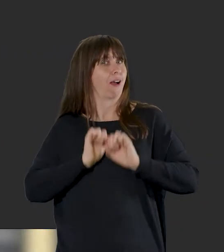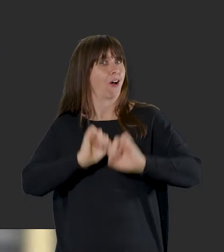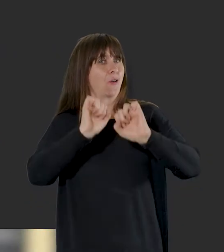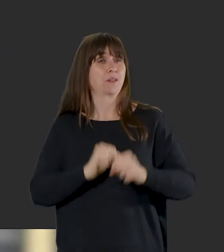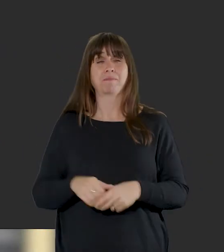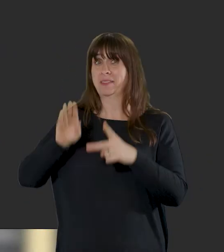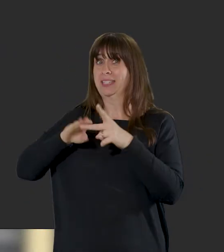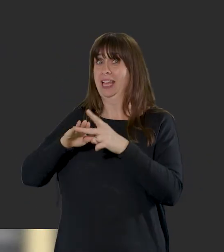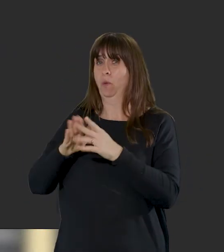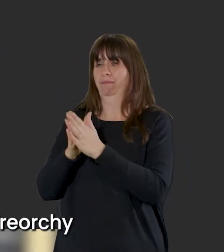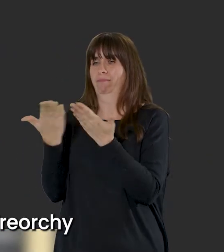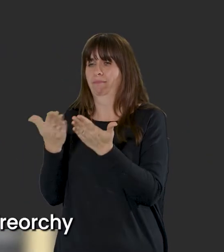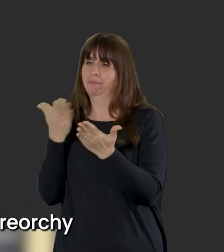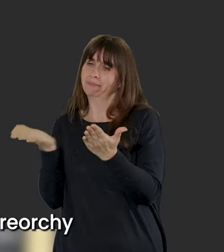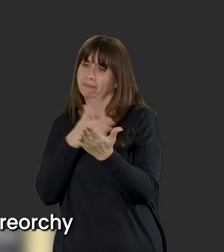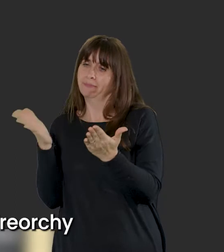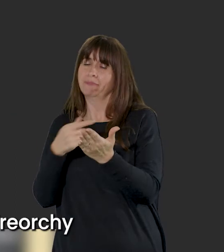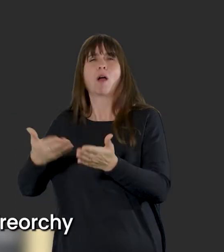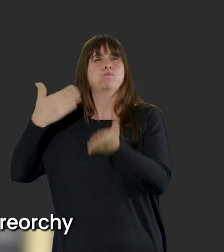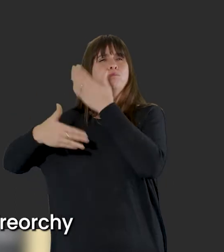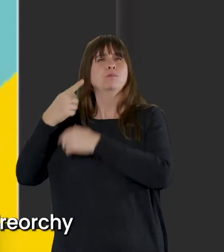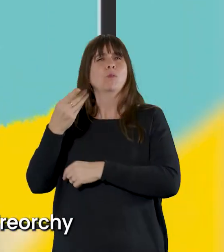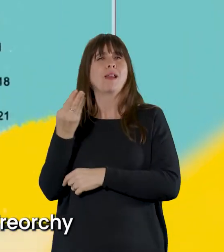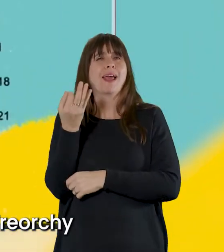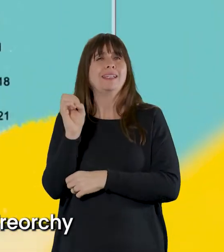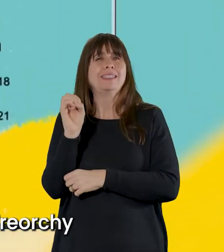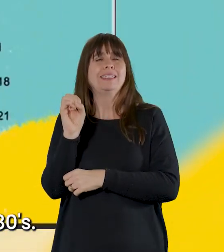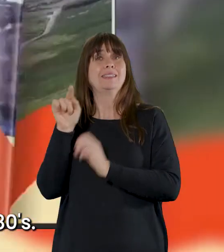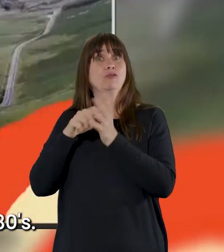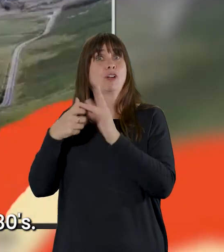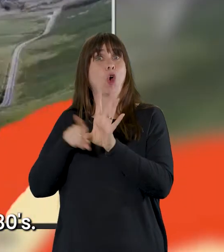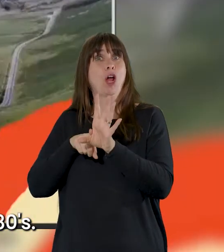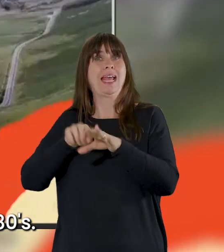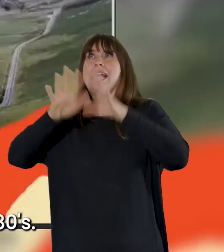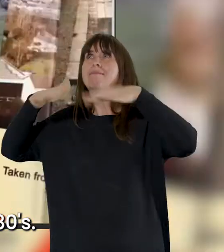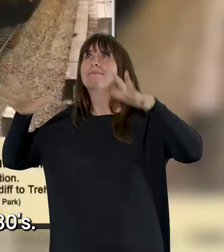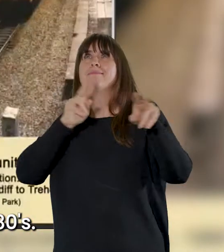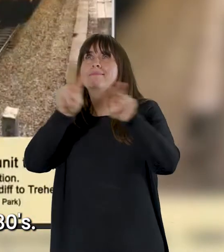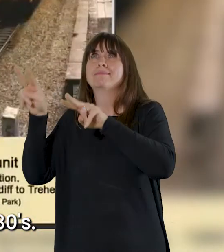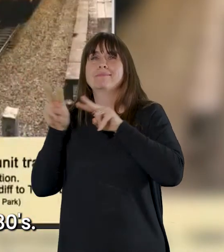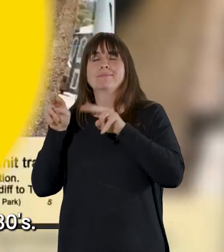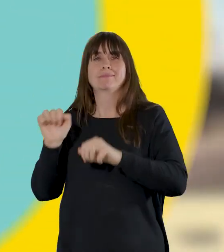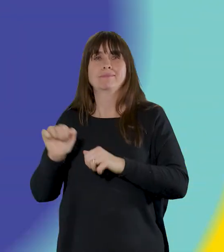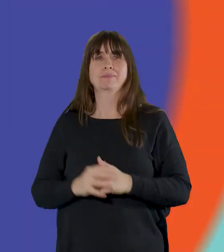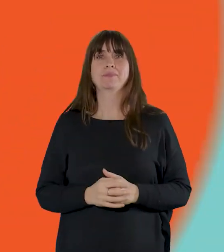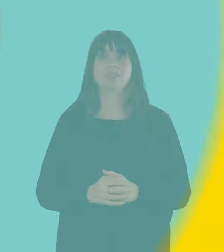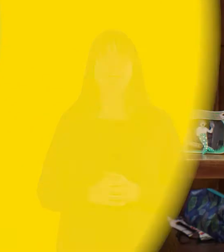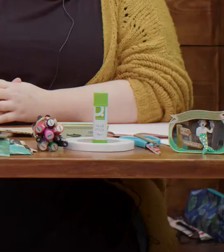ideas about space. The second booklet is of photographs from Treorchy and the surrounding area from the 1980s.